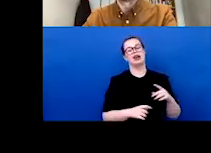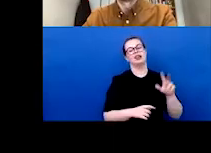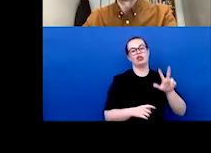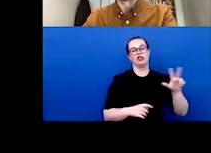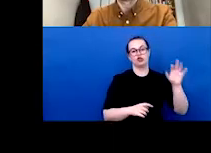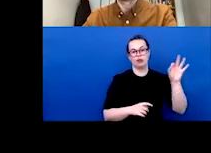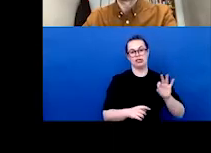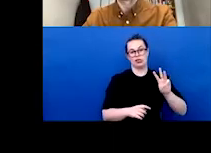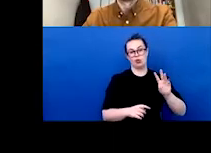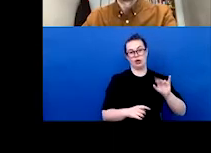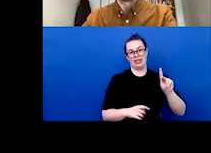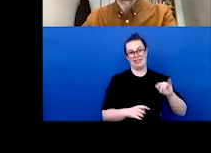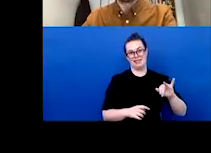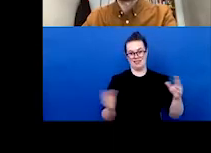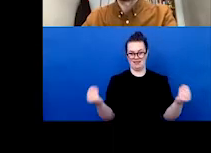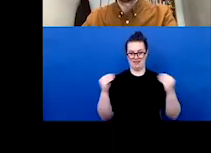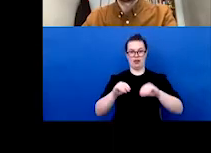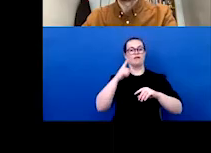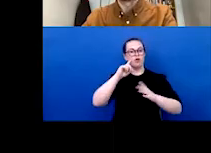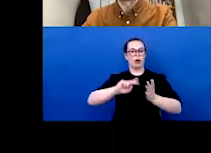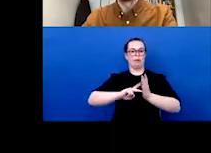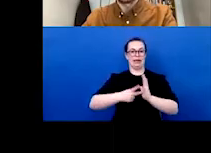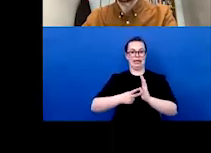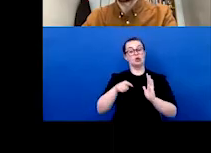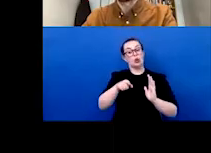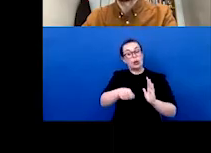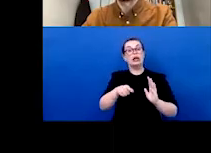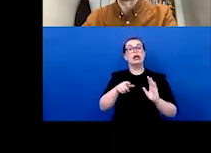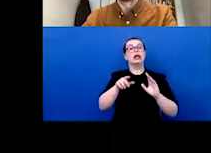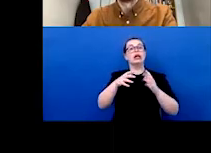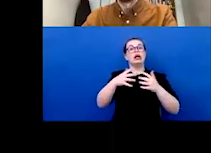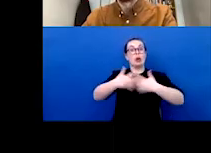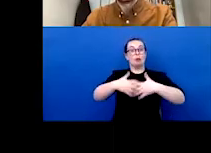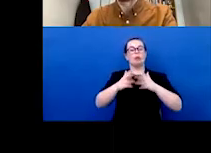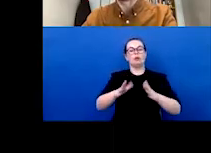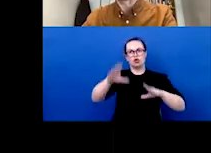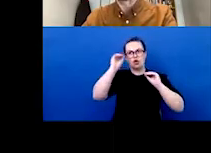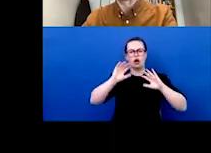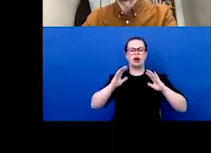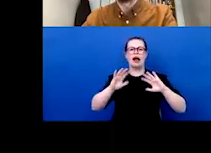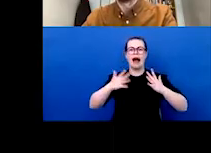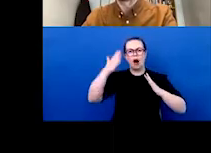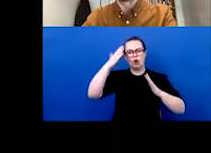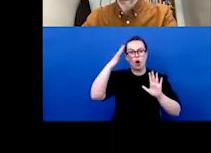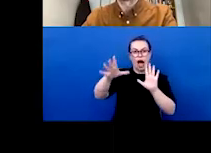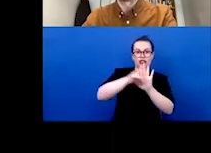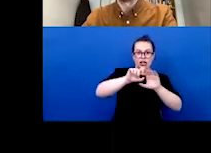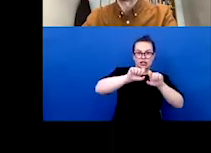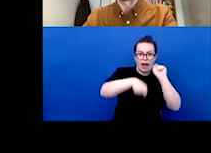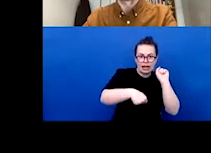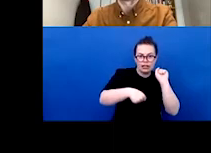to learn to distinguish attraction violations from active controls, passive controls, and no